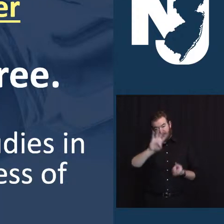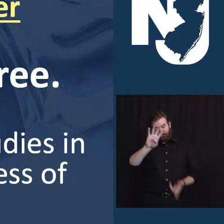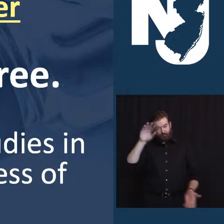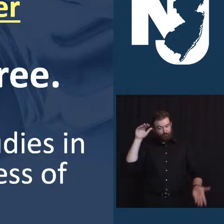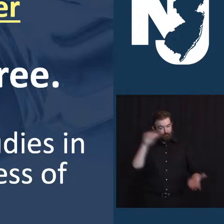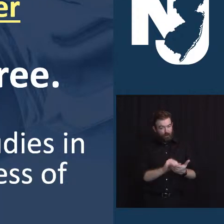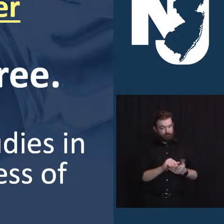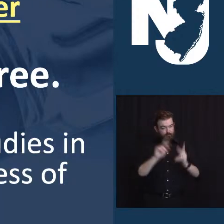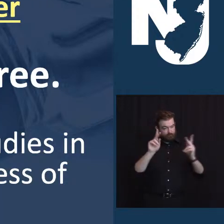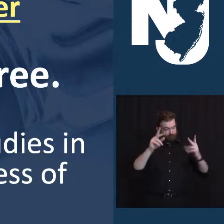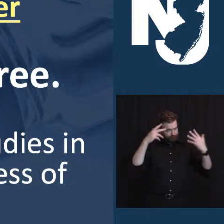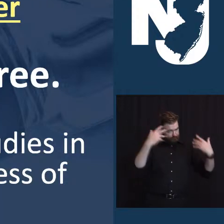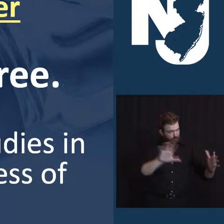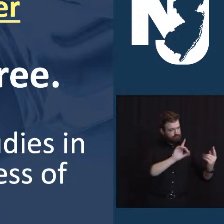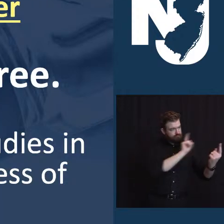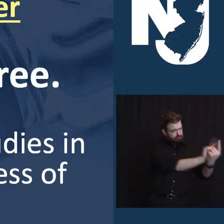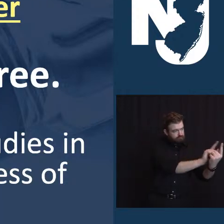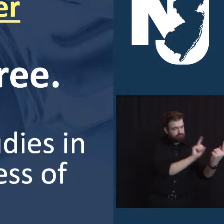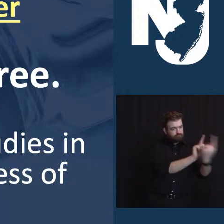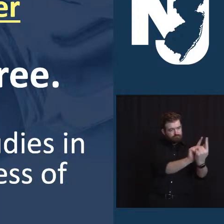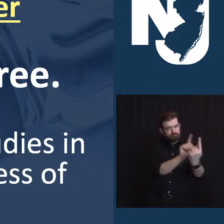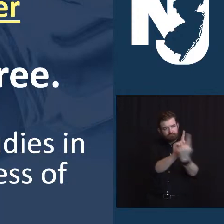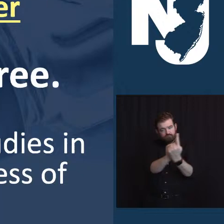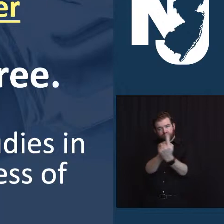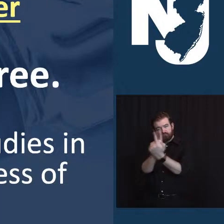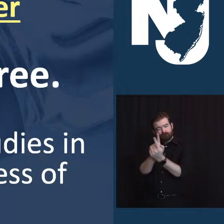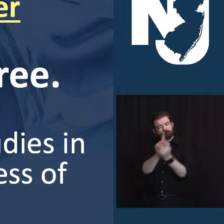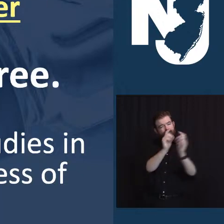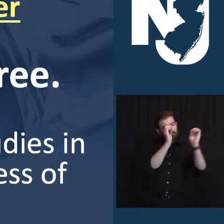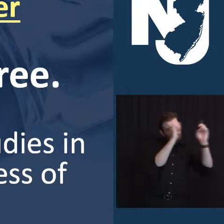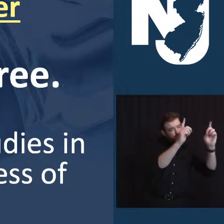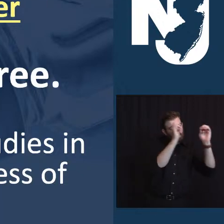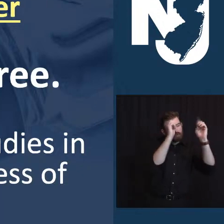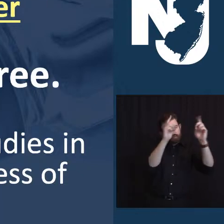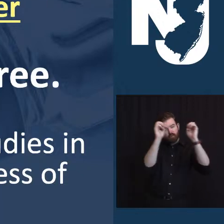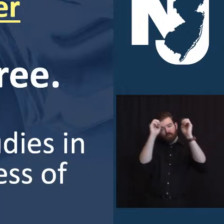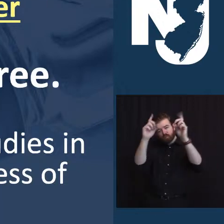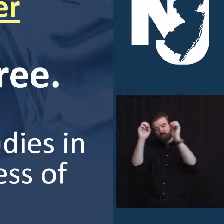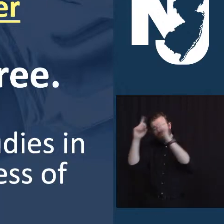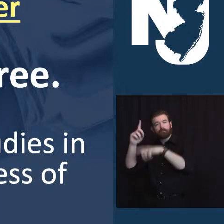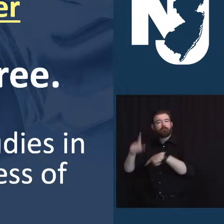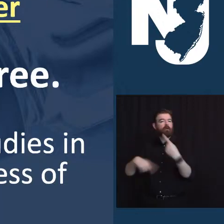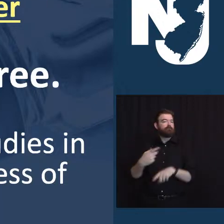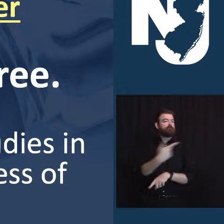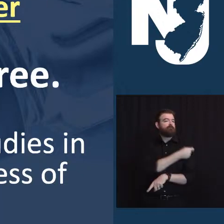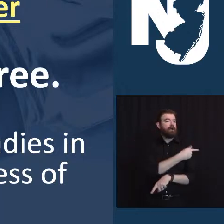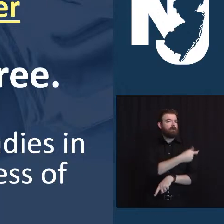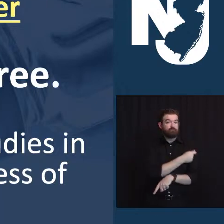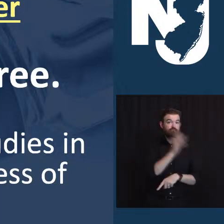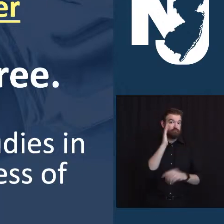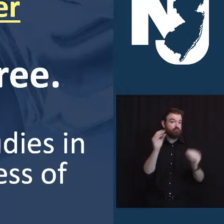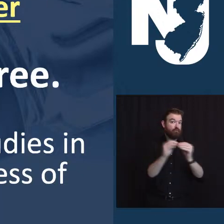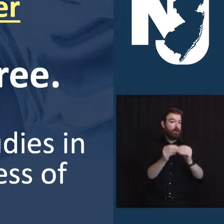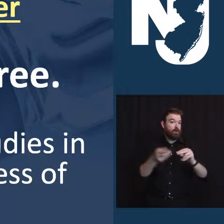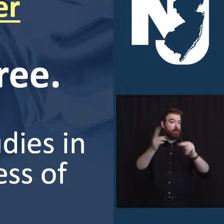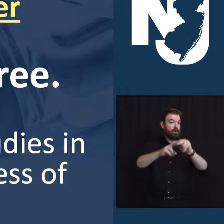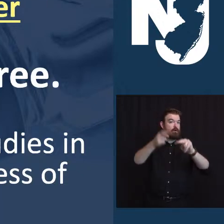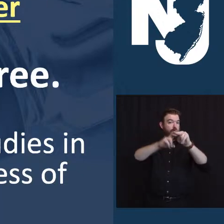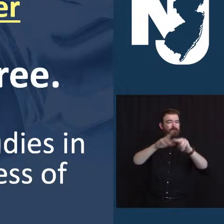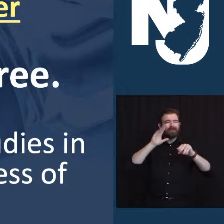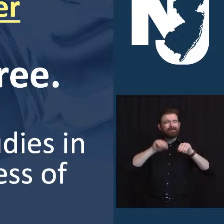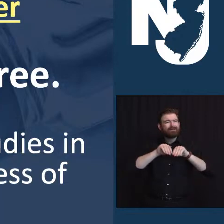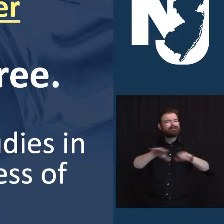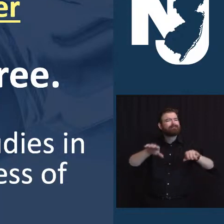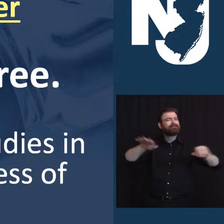5 communities. That number will go up because we're adding a lot of communities. And by the way, it'll go up because they're going to deepen their reach into the communities where